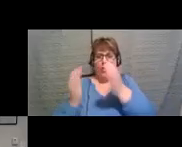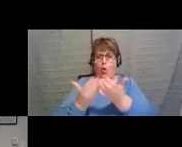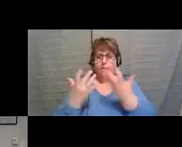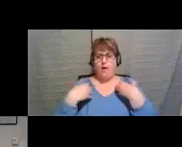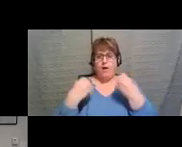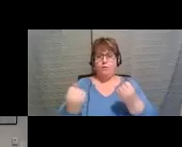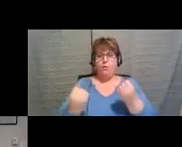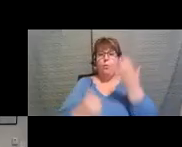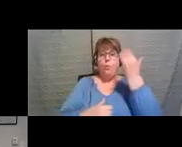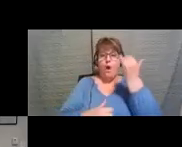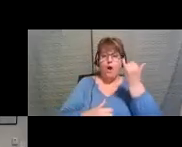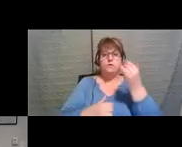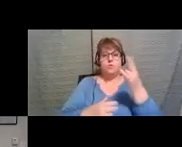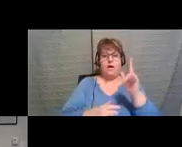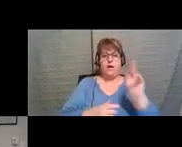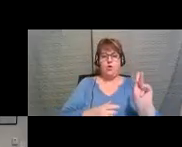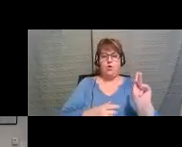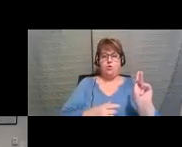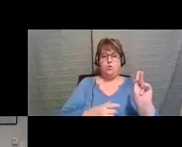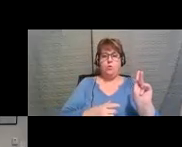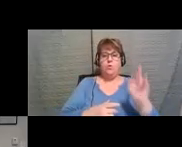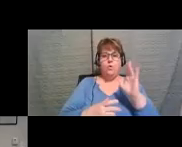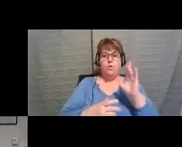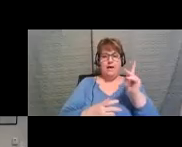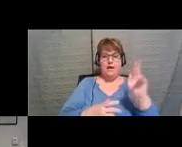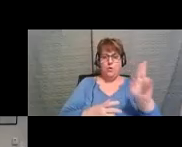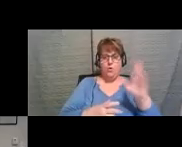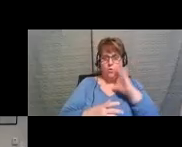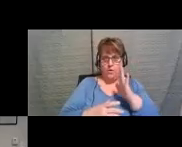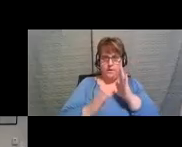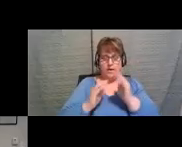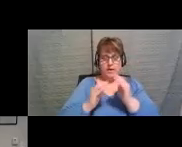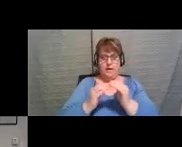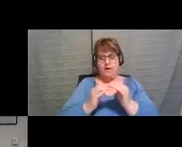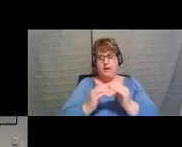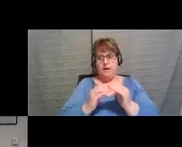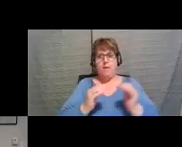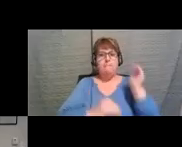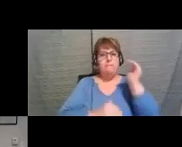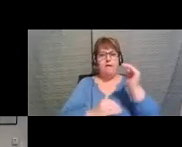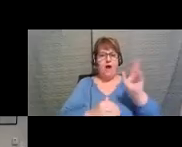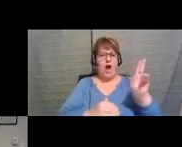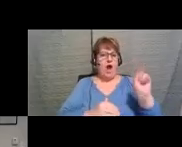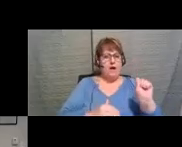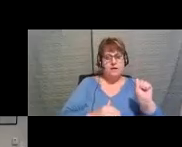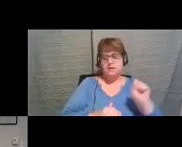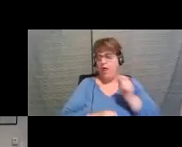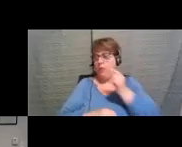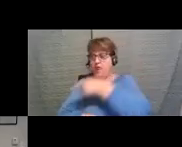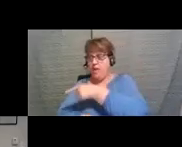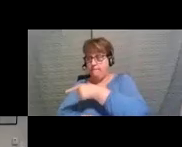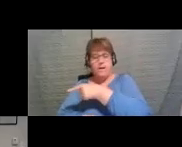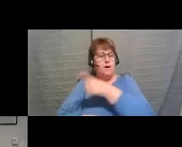Kansas Medical Center are trendsetters who move beyond the us versus them, haves versus have not